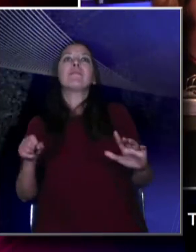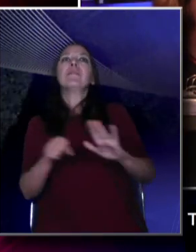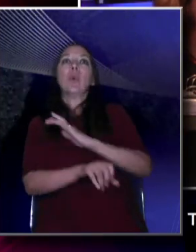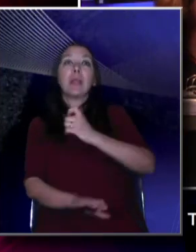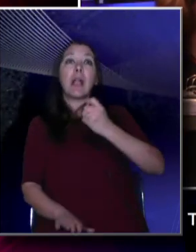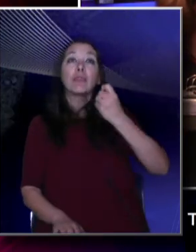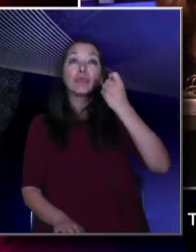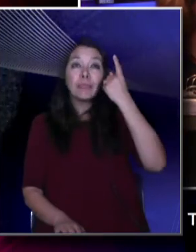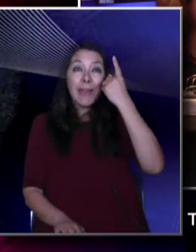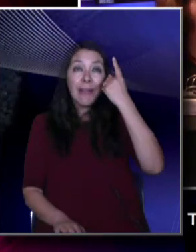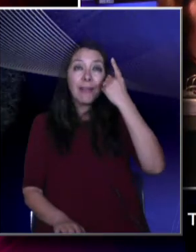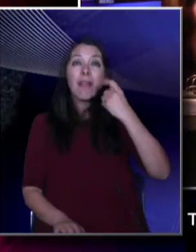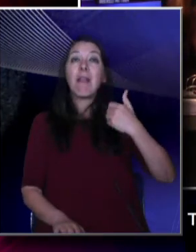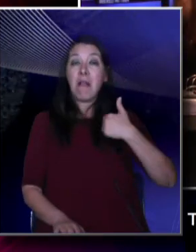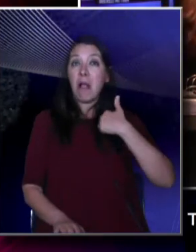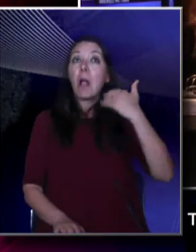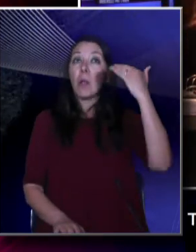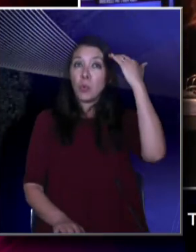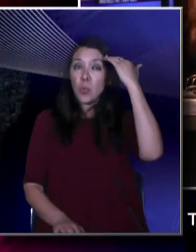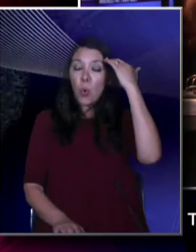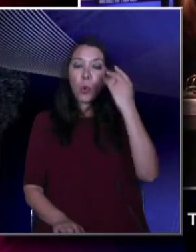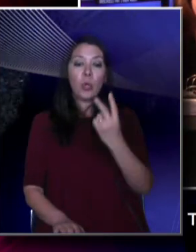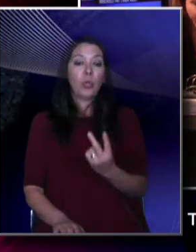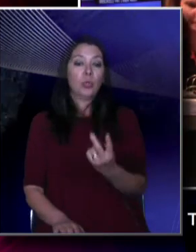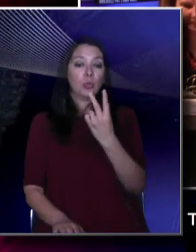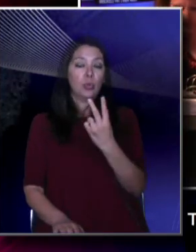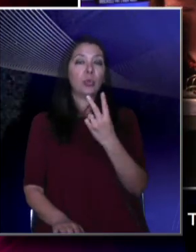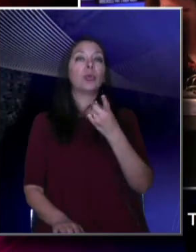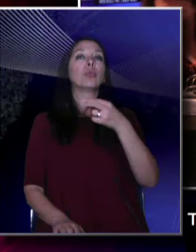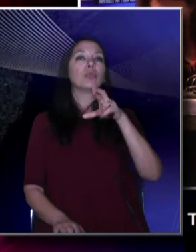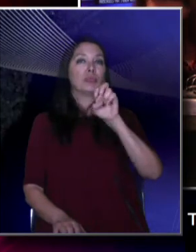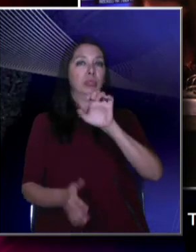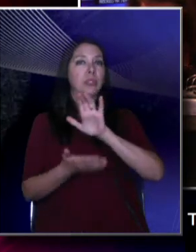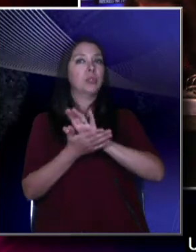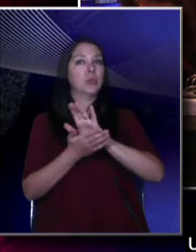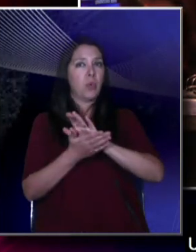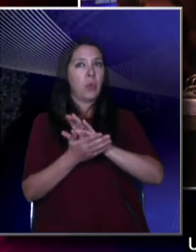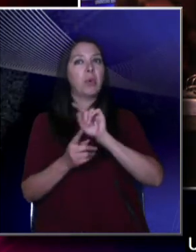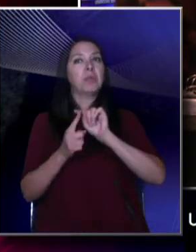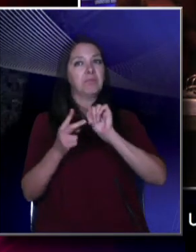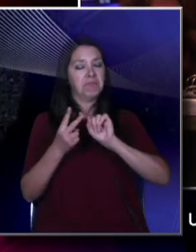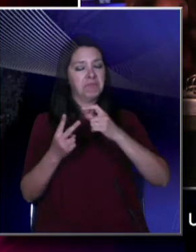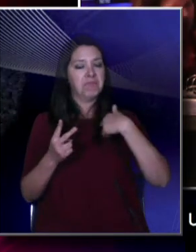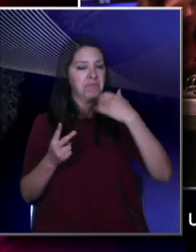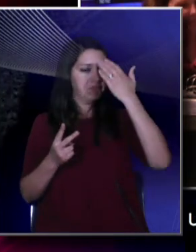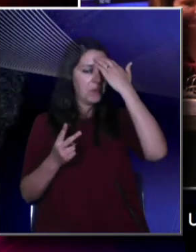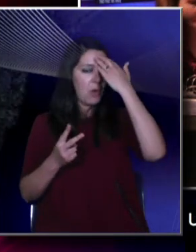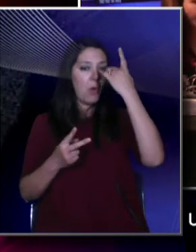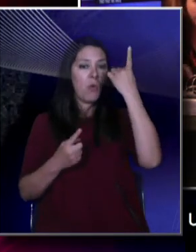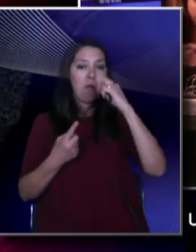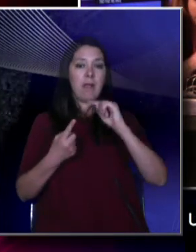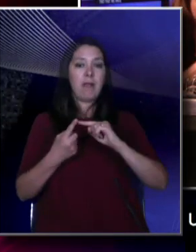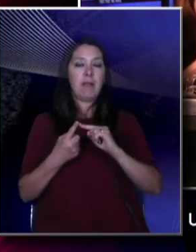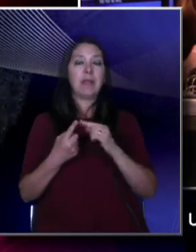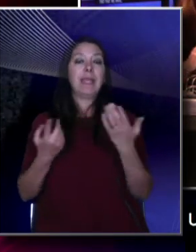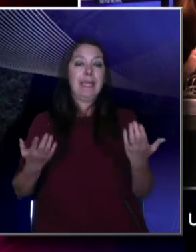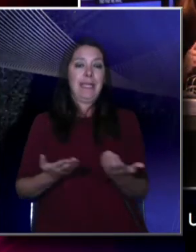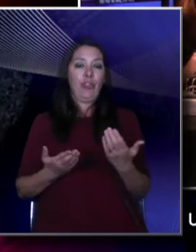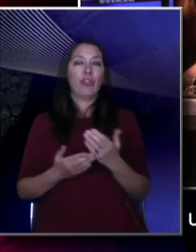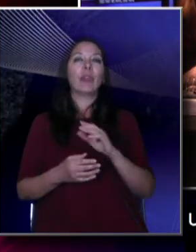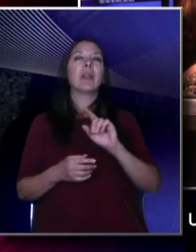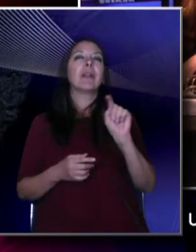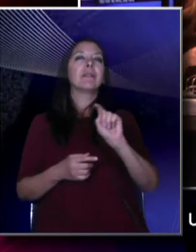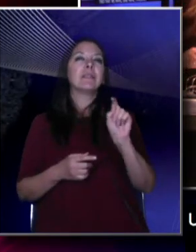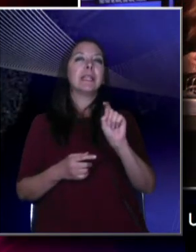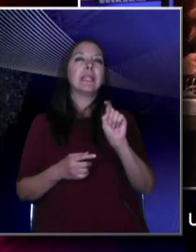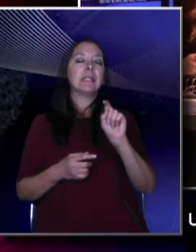preschools that I knew about, clearly understood, were the 2 that we have. One here at Phoenix Day School